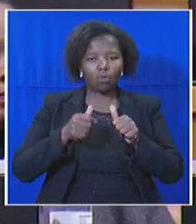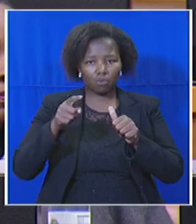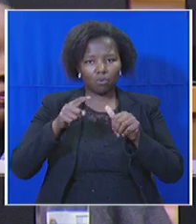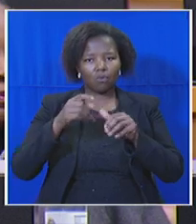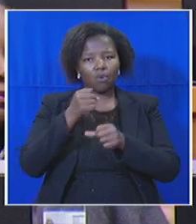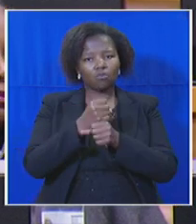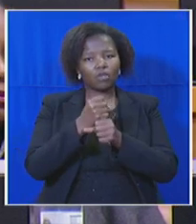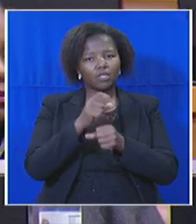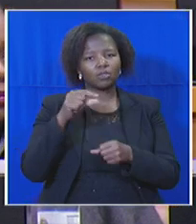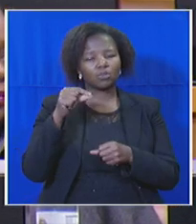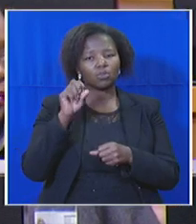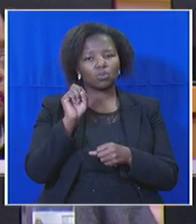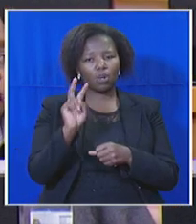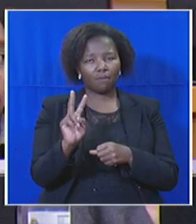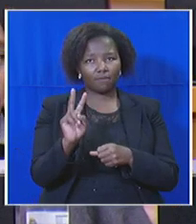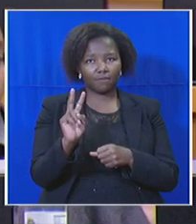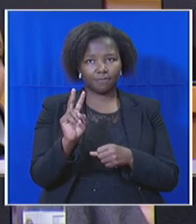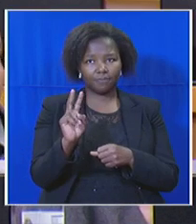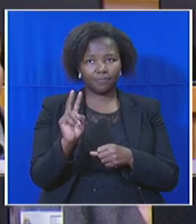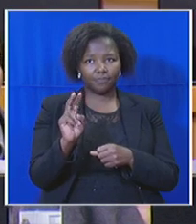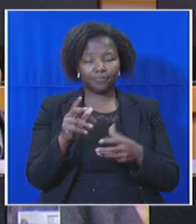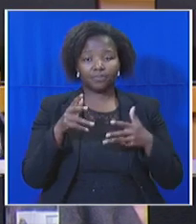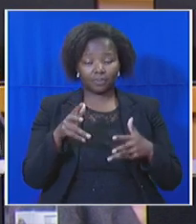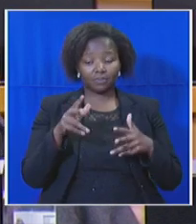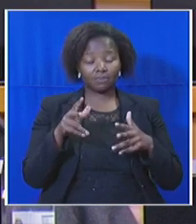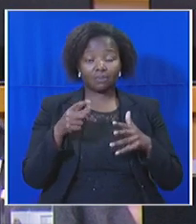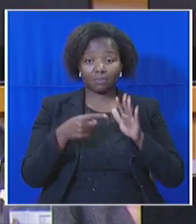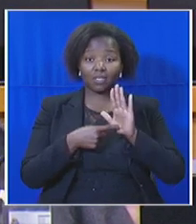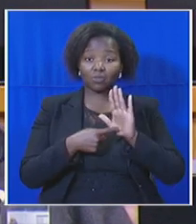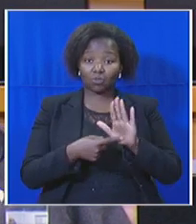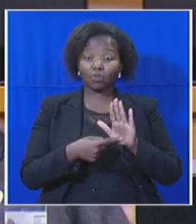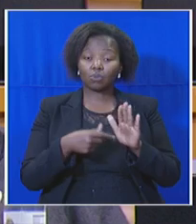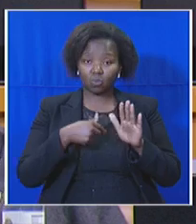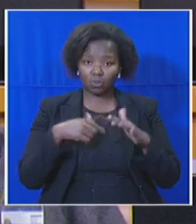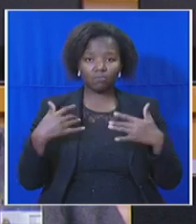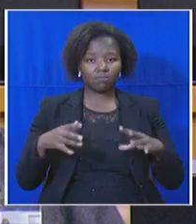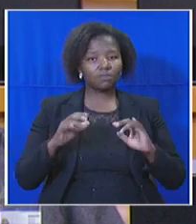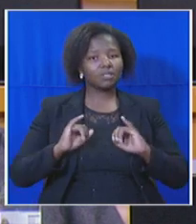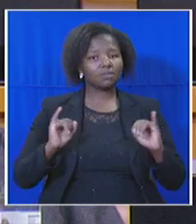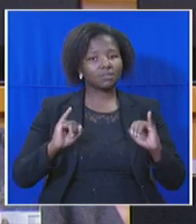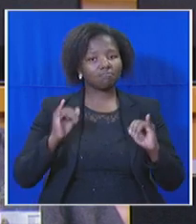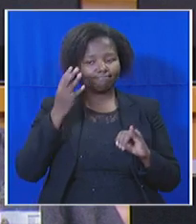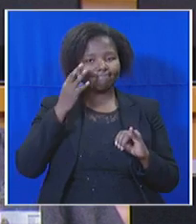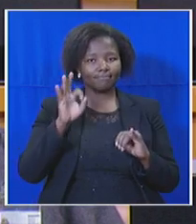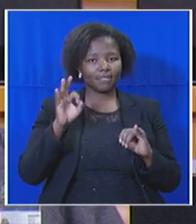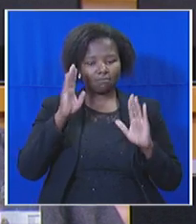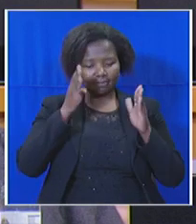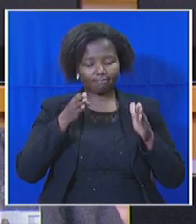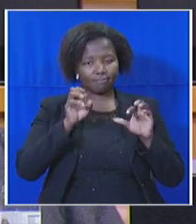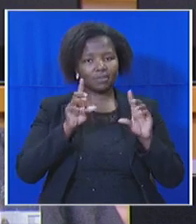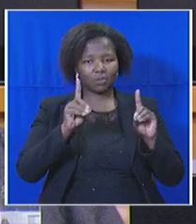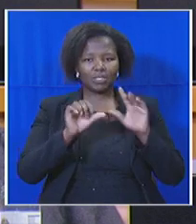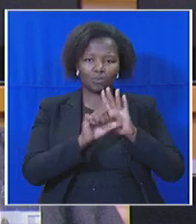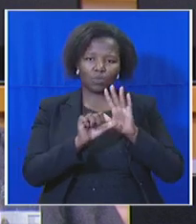examination. This shows the seriousness with which our government takes the education of our